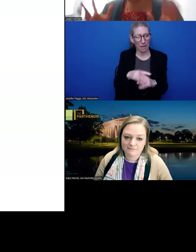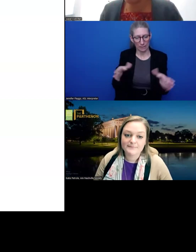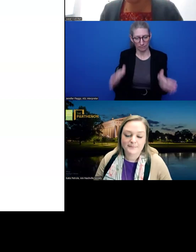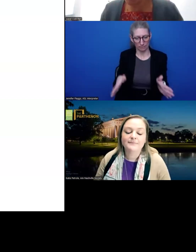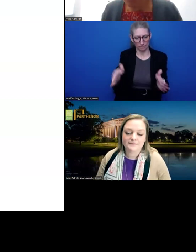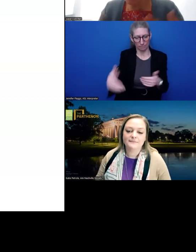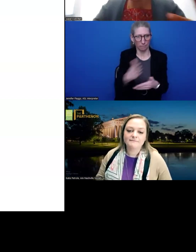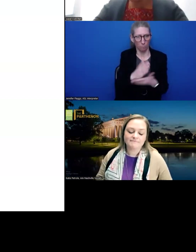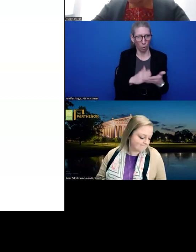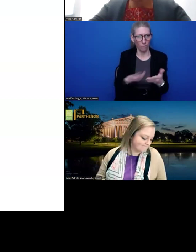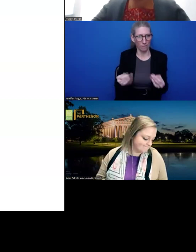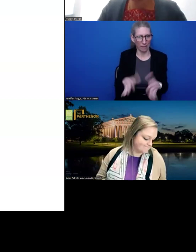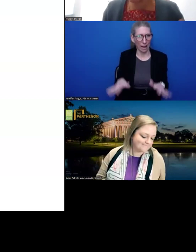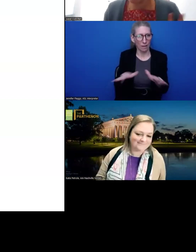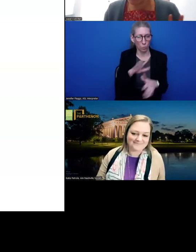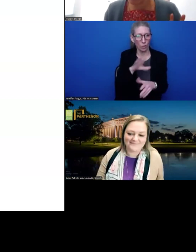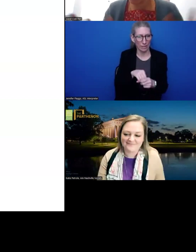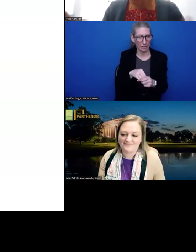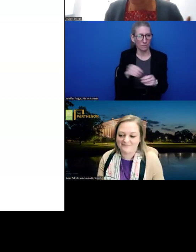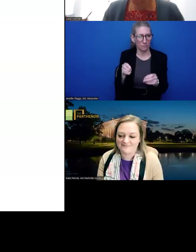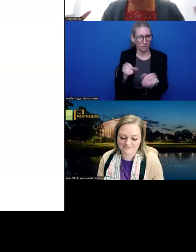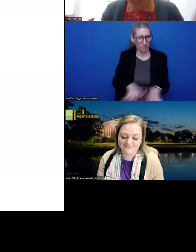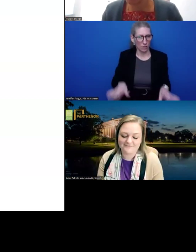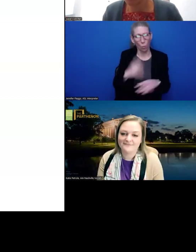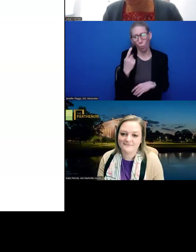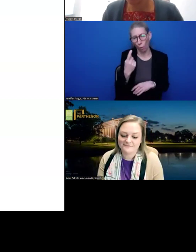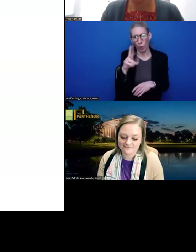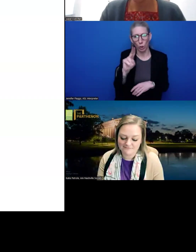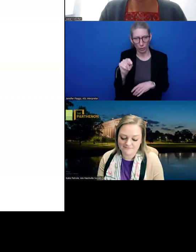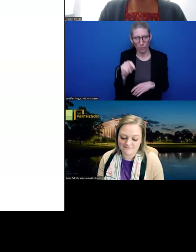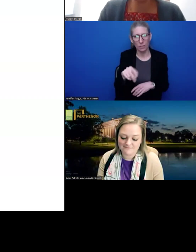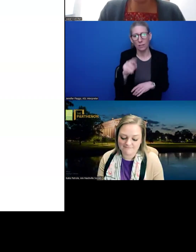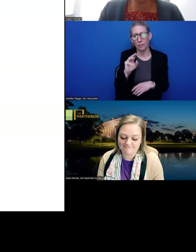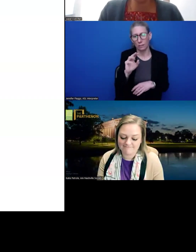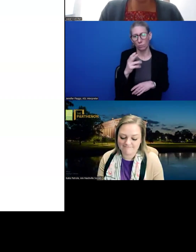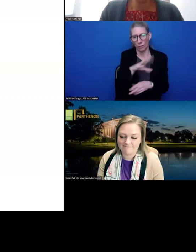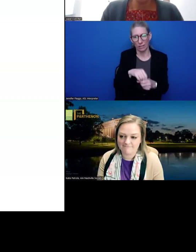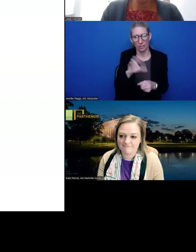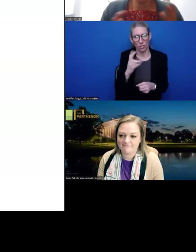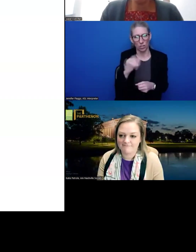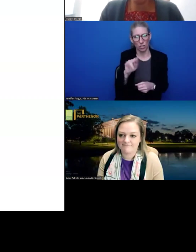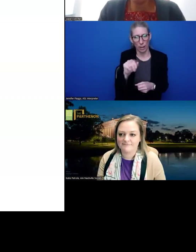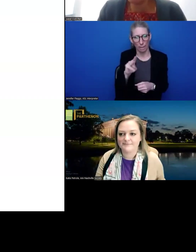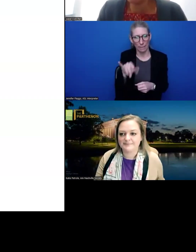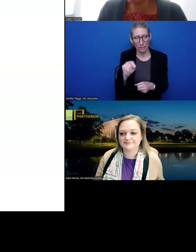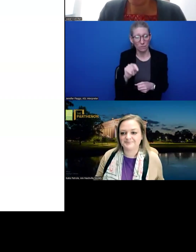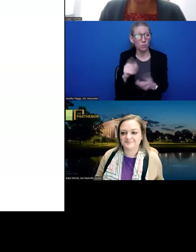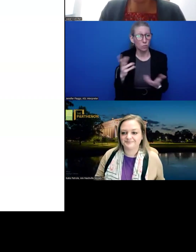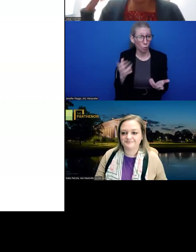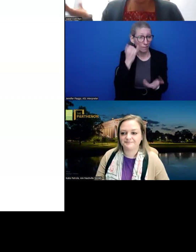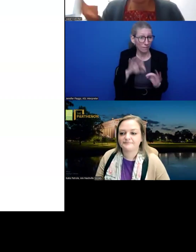portion of land within this territorial unit that was the chinamit. So if the family